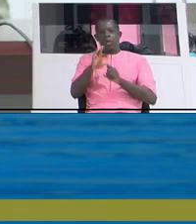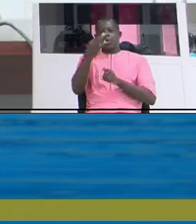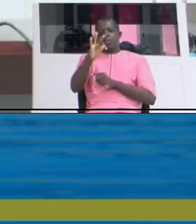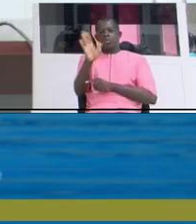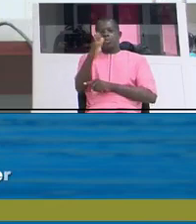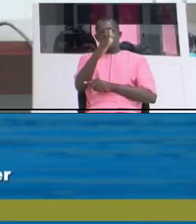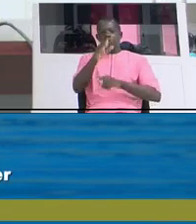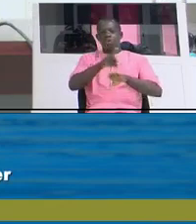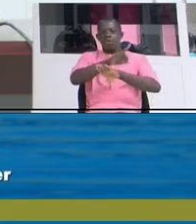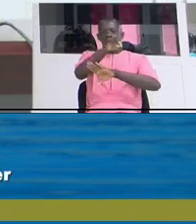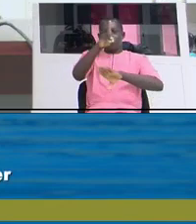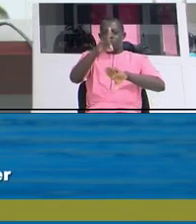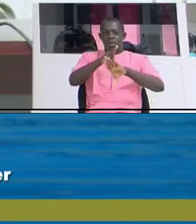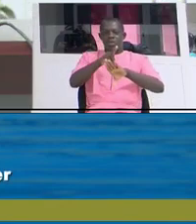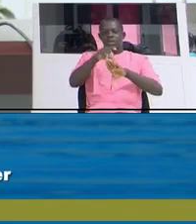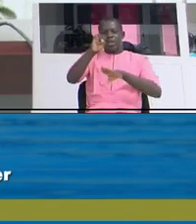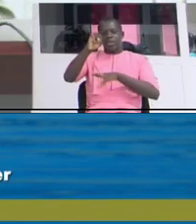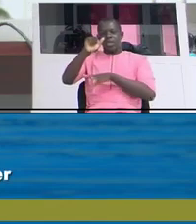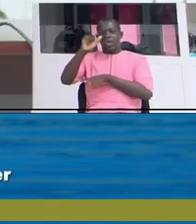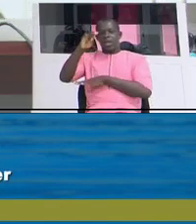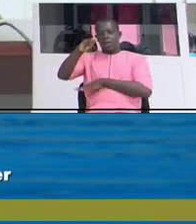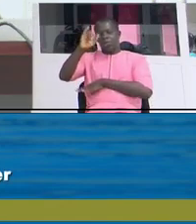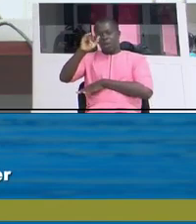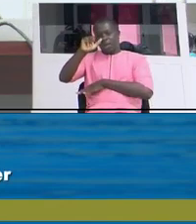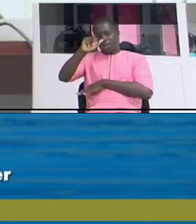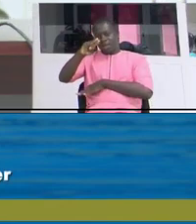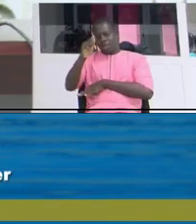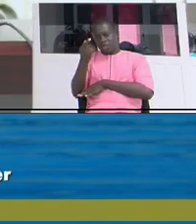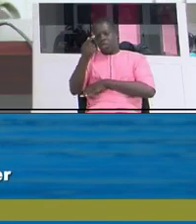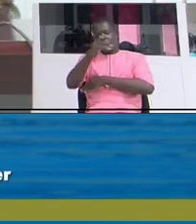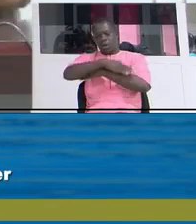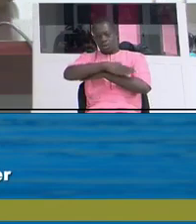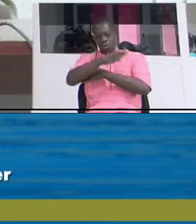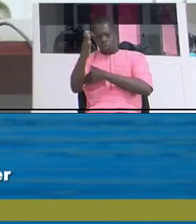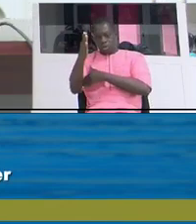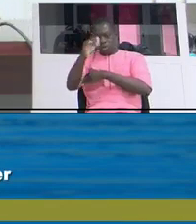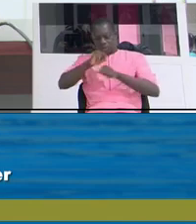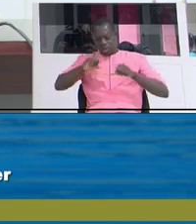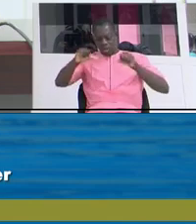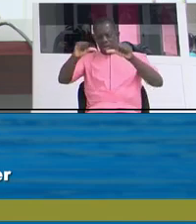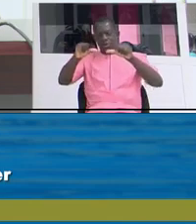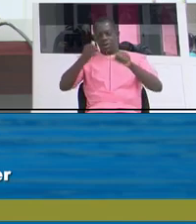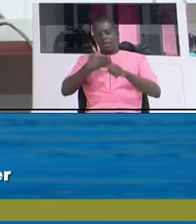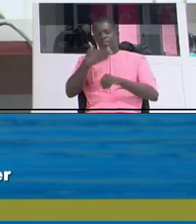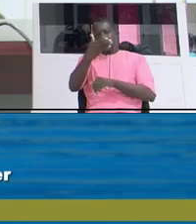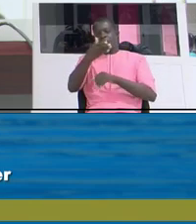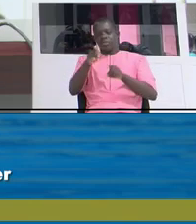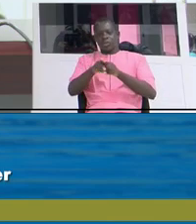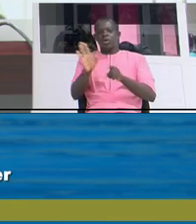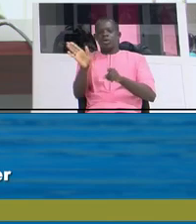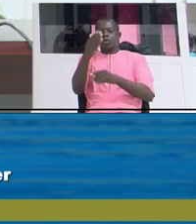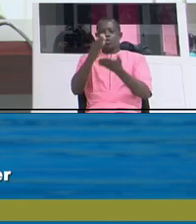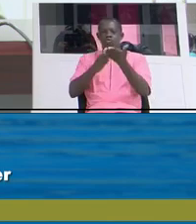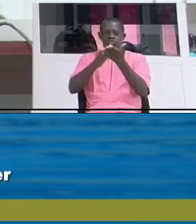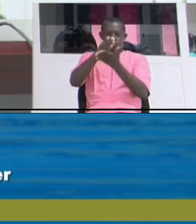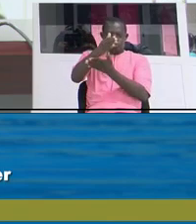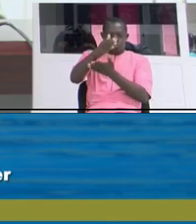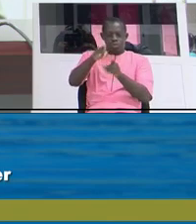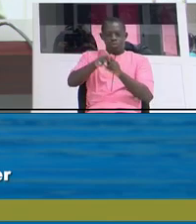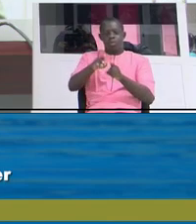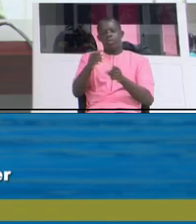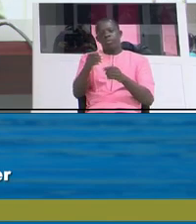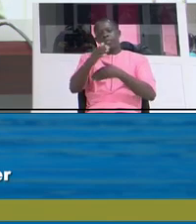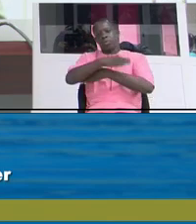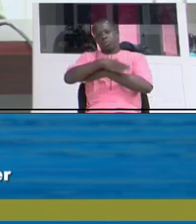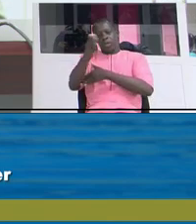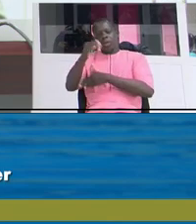Sanyankunda. We were going to Sanyankunda. Etimembeje. The gate around that area. Ntaola. He He went through that gate. Abere ngaje. When I saw him,